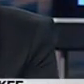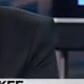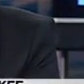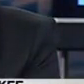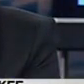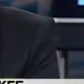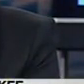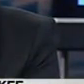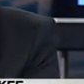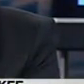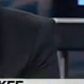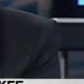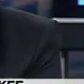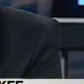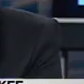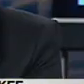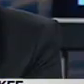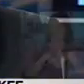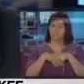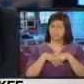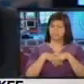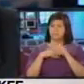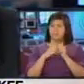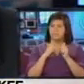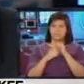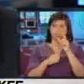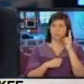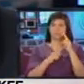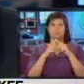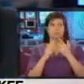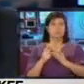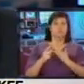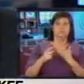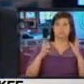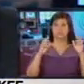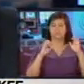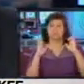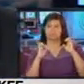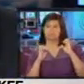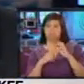a passive in the sense that he is not one to exercise